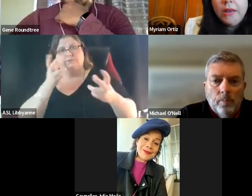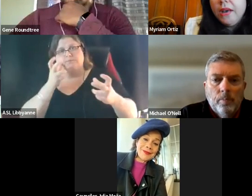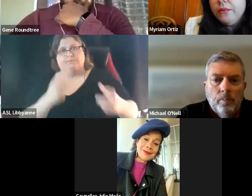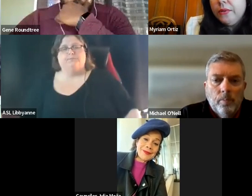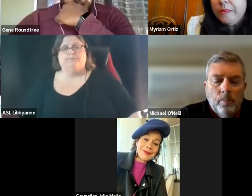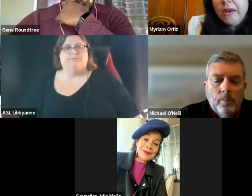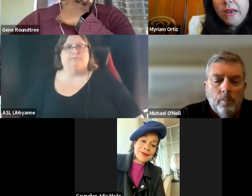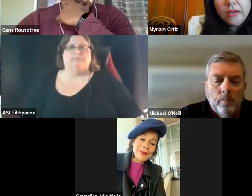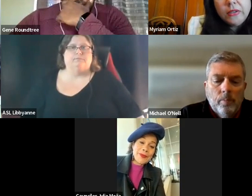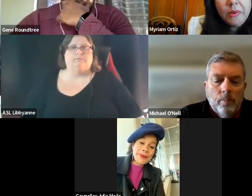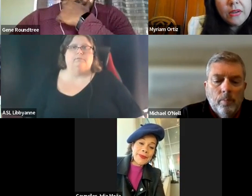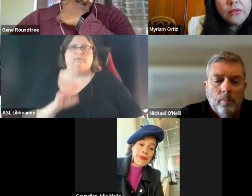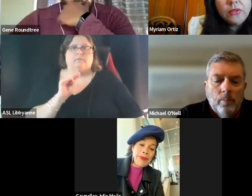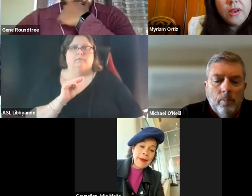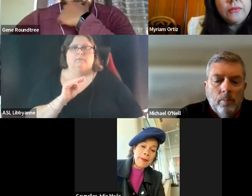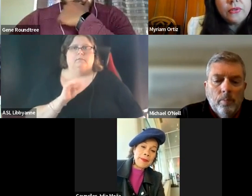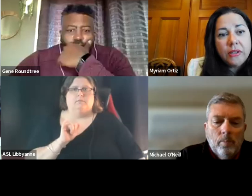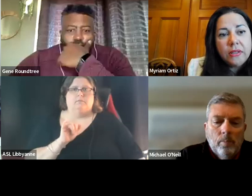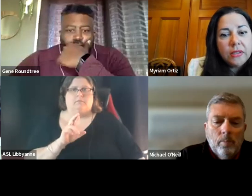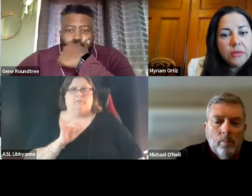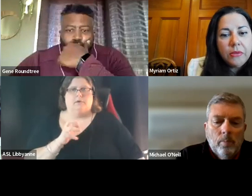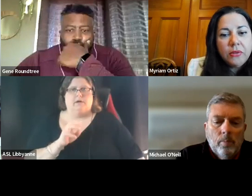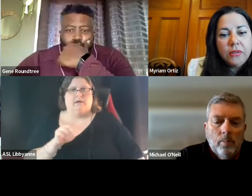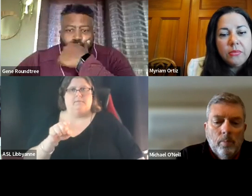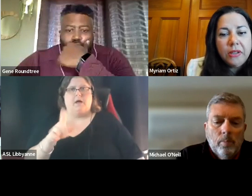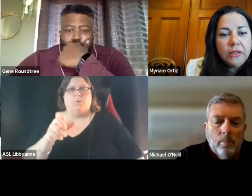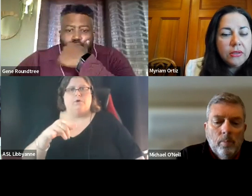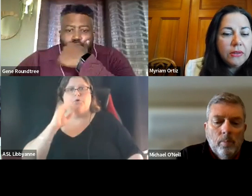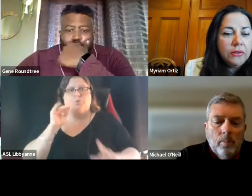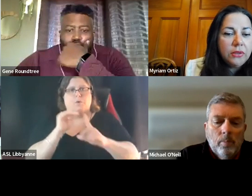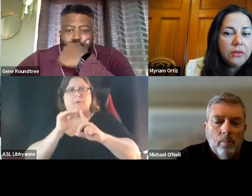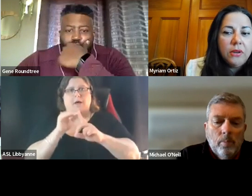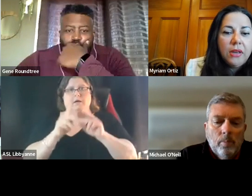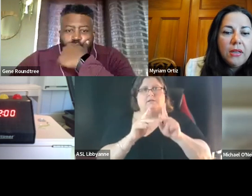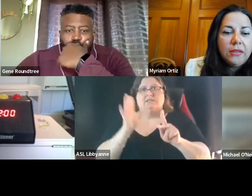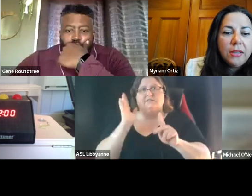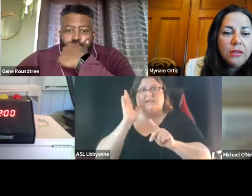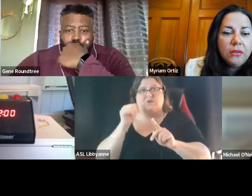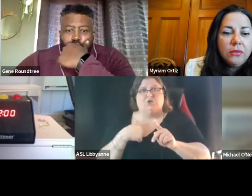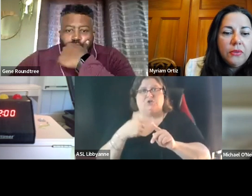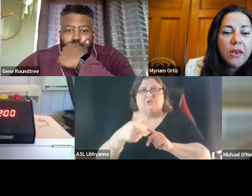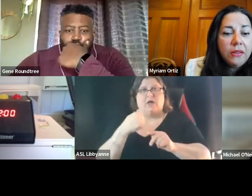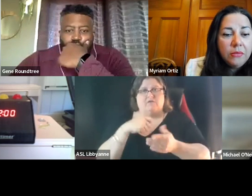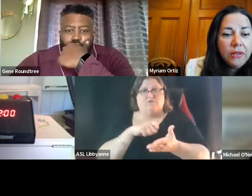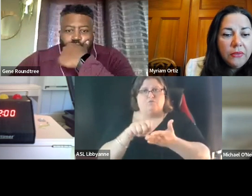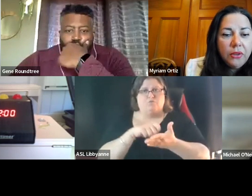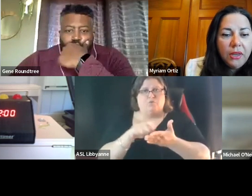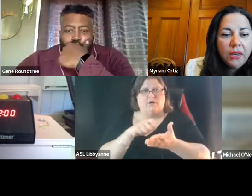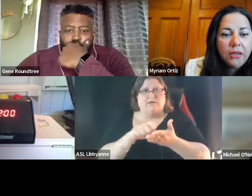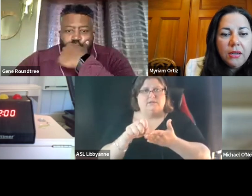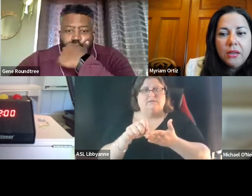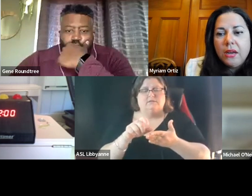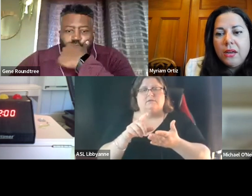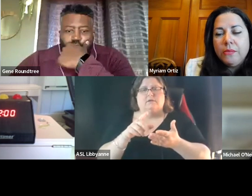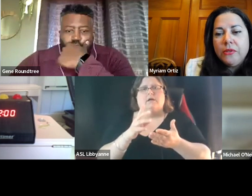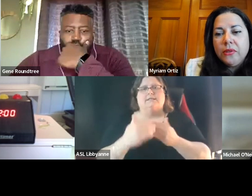John. I want to remind our speakers who have written testimony to please also send those via email if you